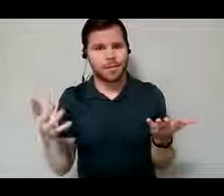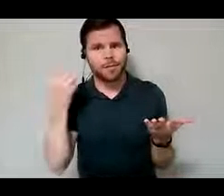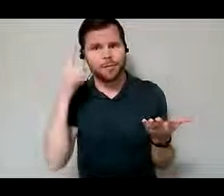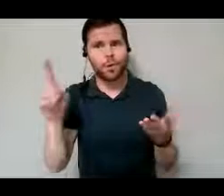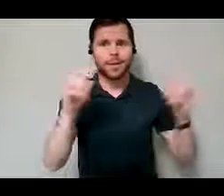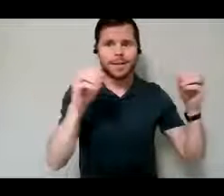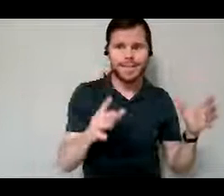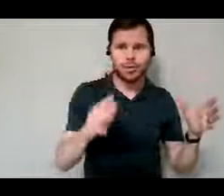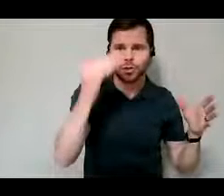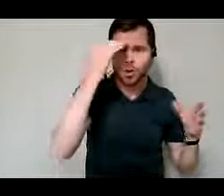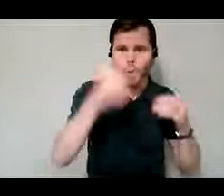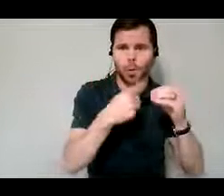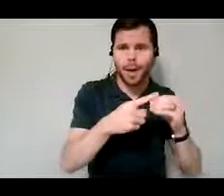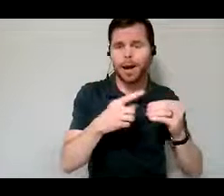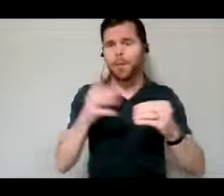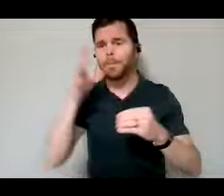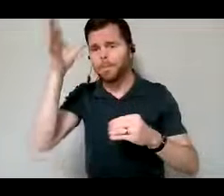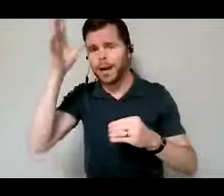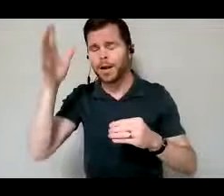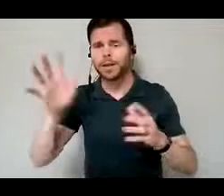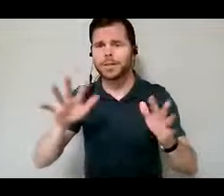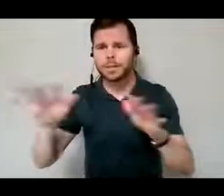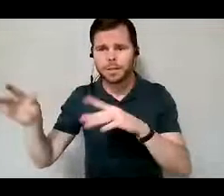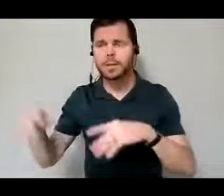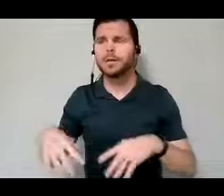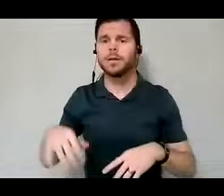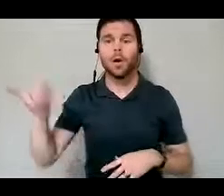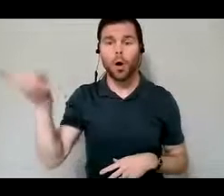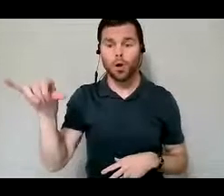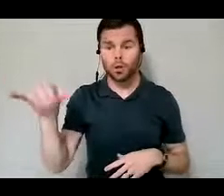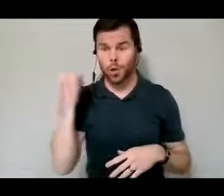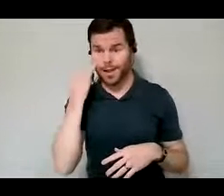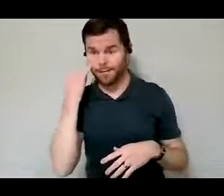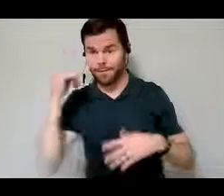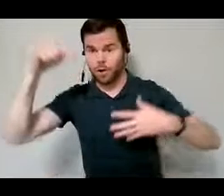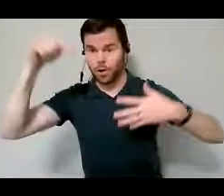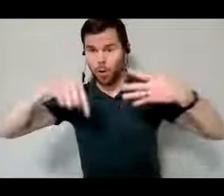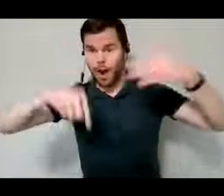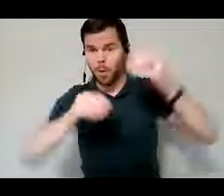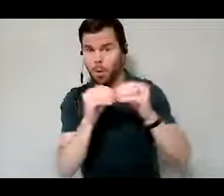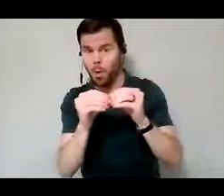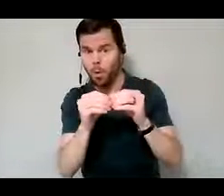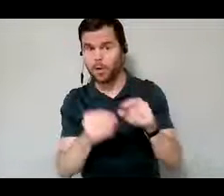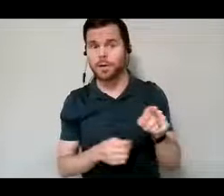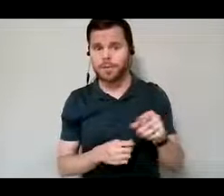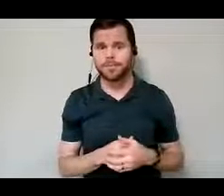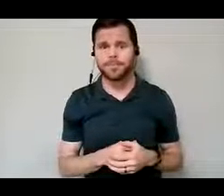to know about, and of course for parents. Also scrolling down, we have